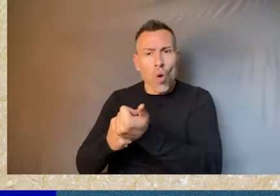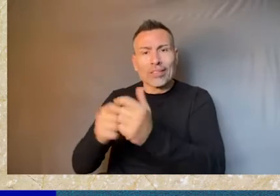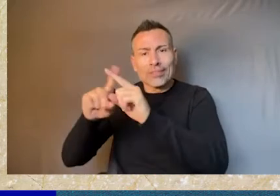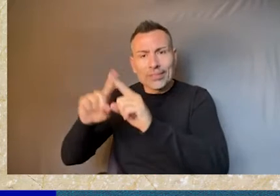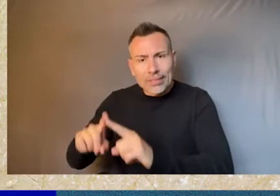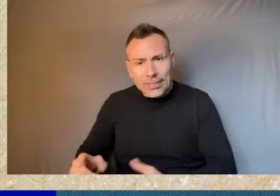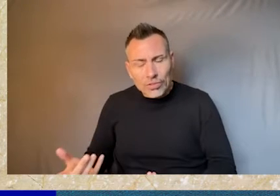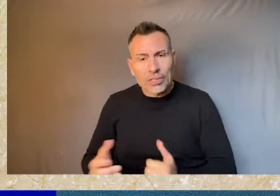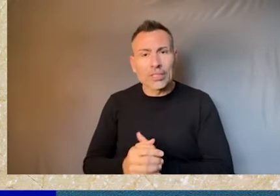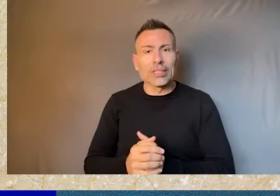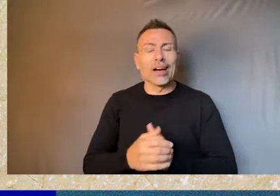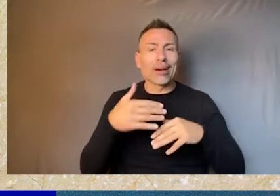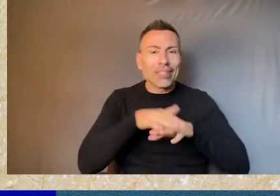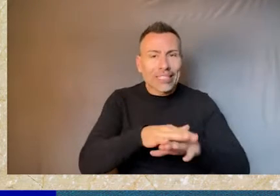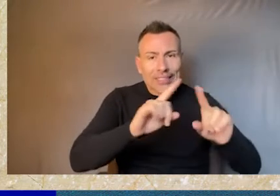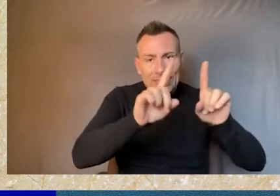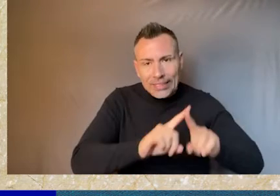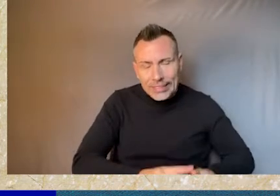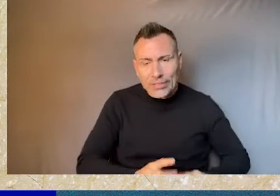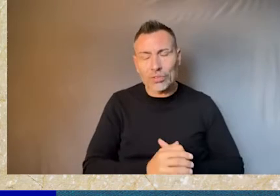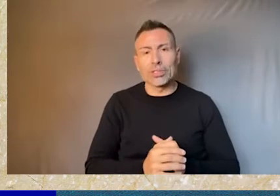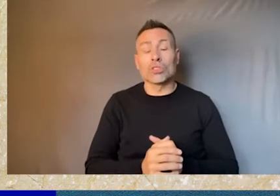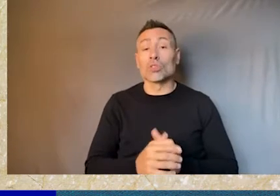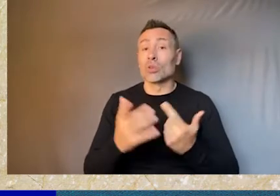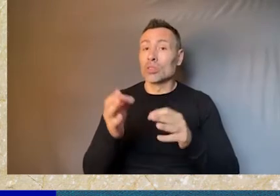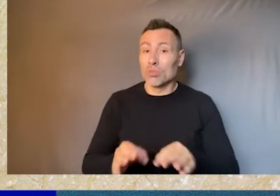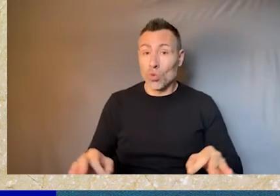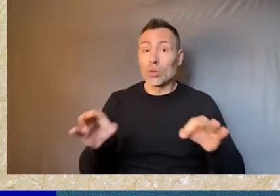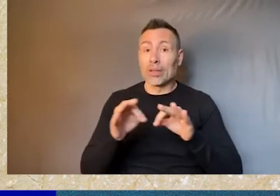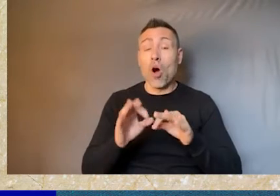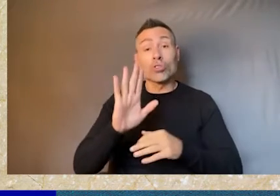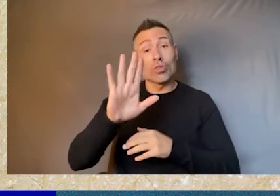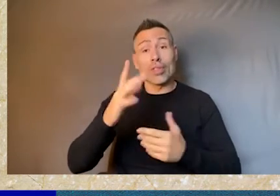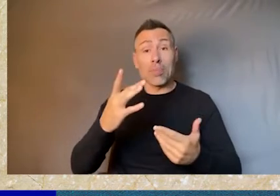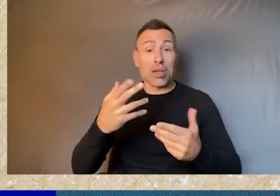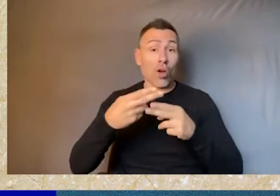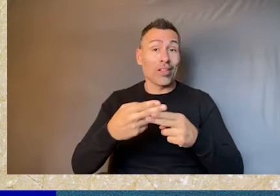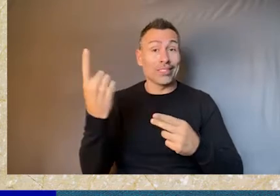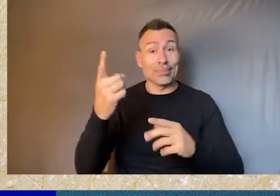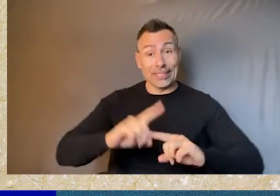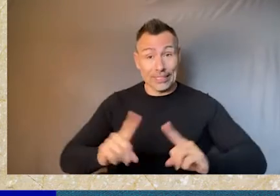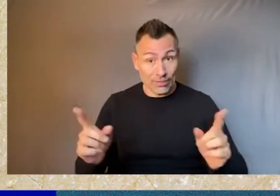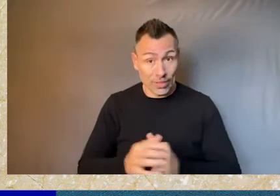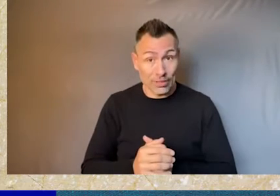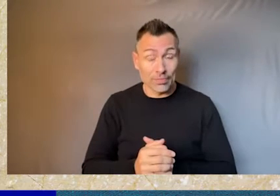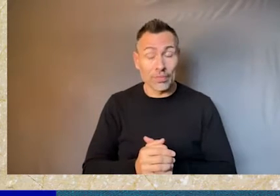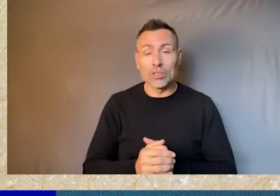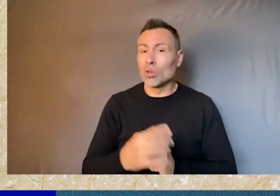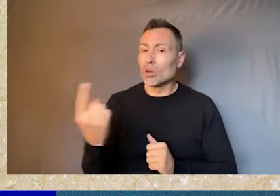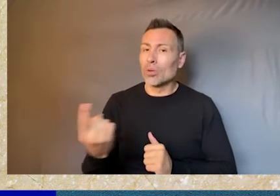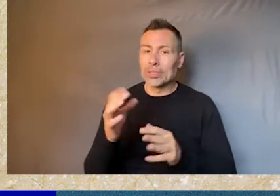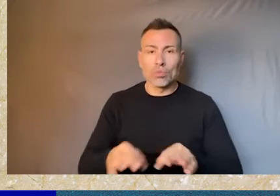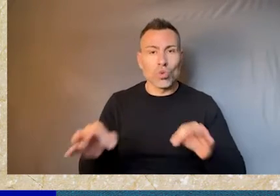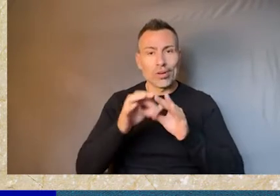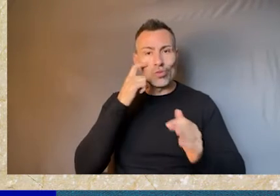to it differently. So it's very important to recognize individuality. I always suggest when you're working with a person with a disability, always ask